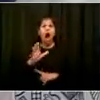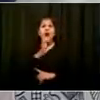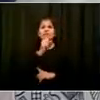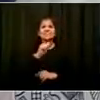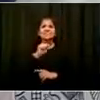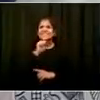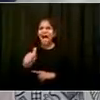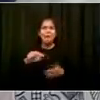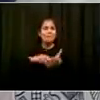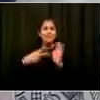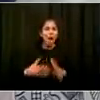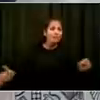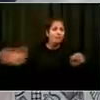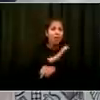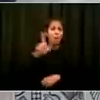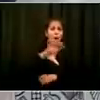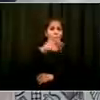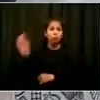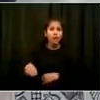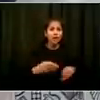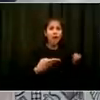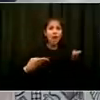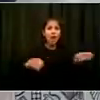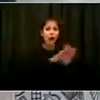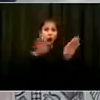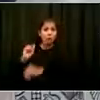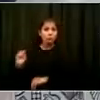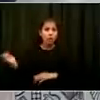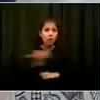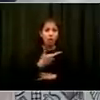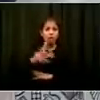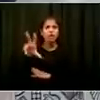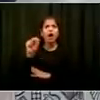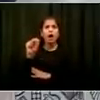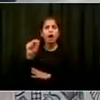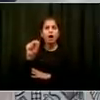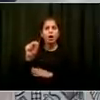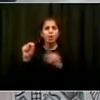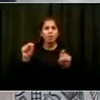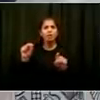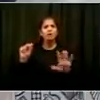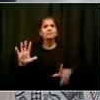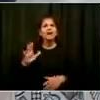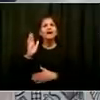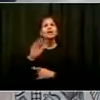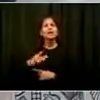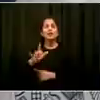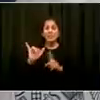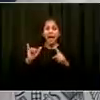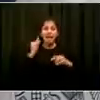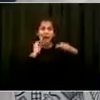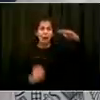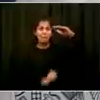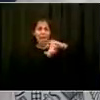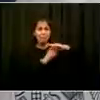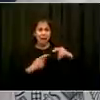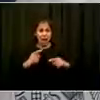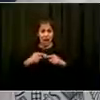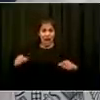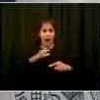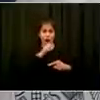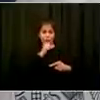that. Orange zone is definitely a better status than a red zone and not a full lockdown. So I just want to make sure we